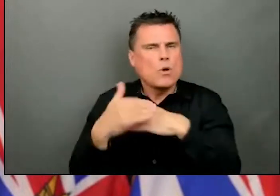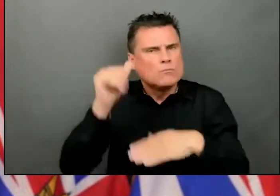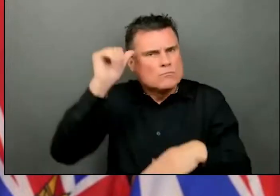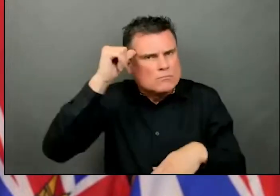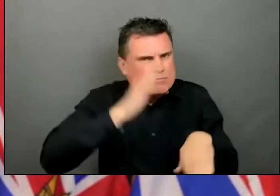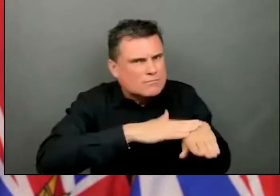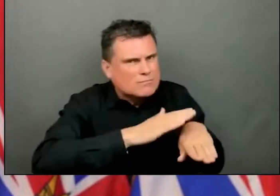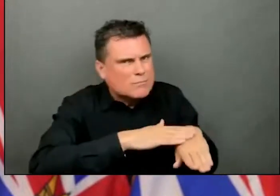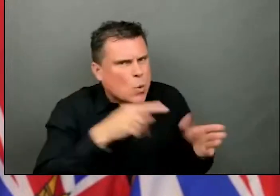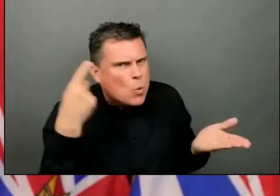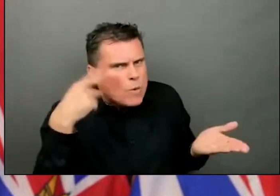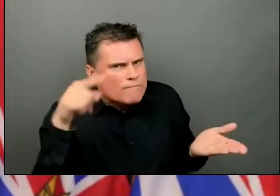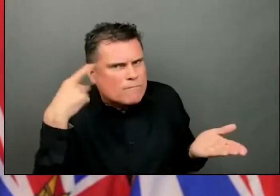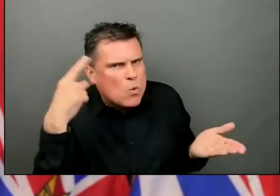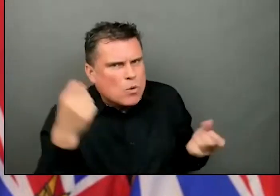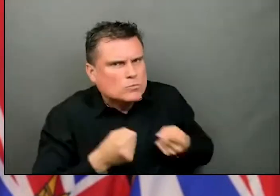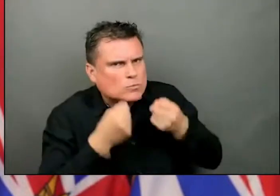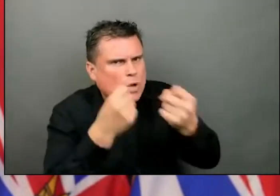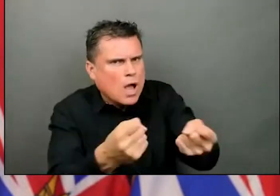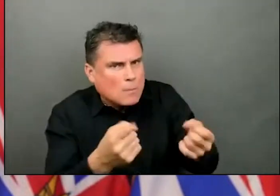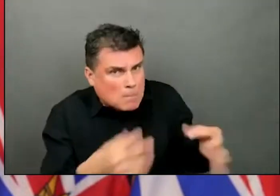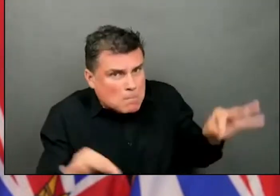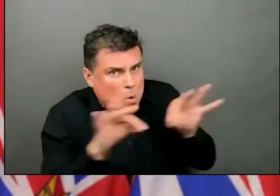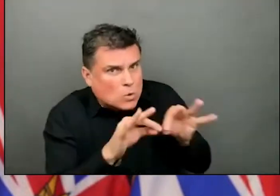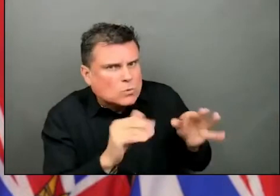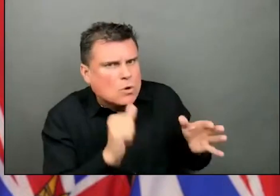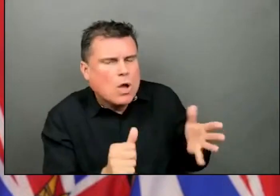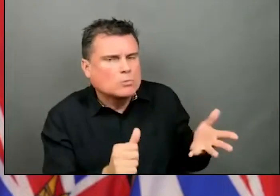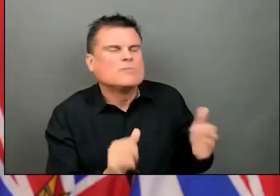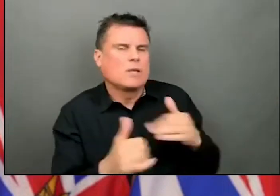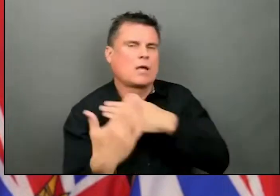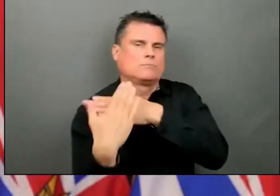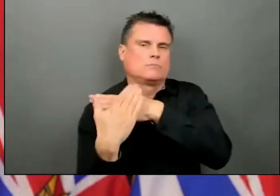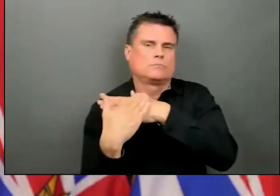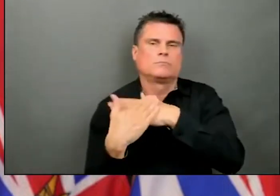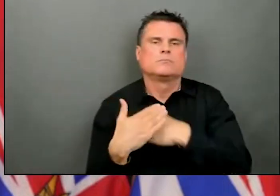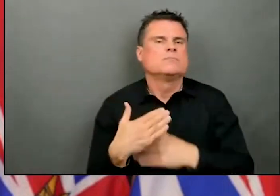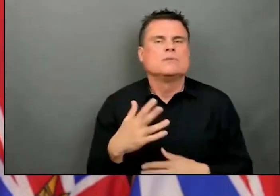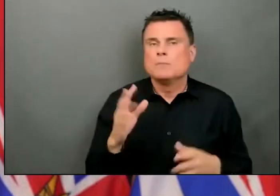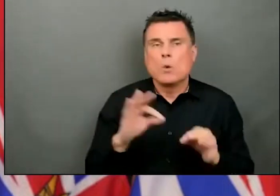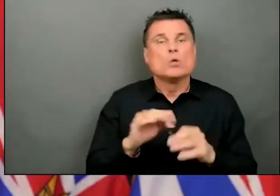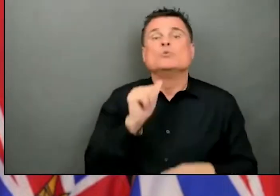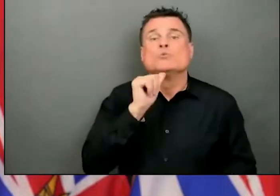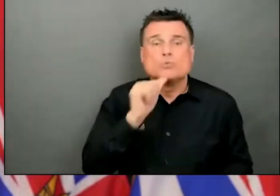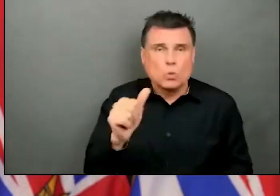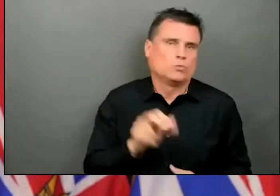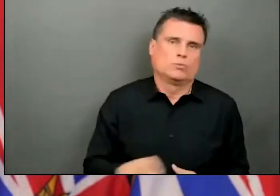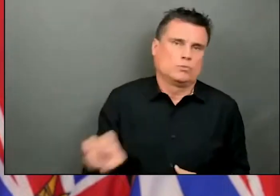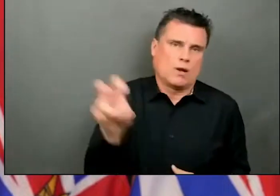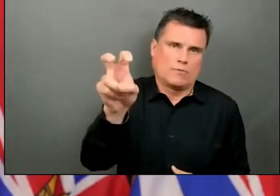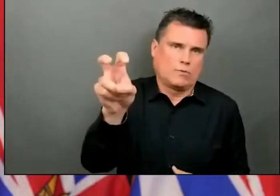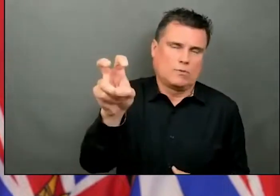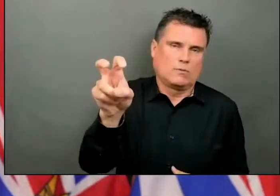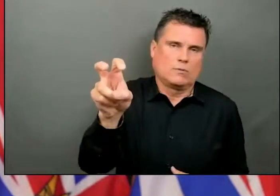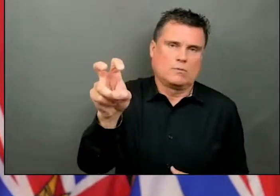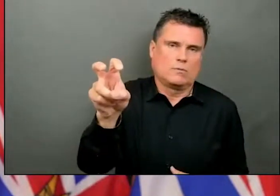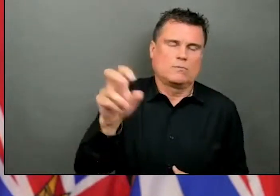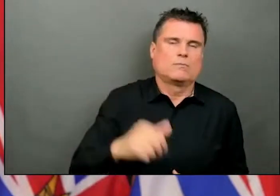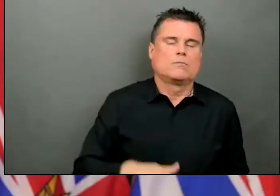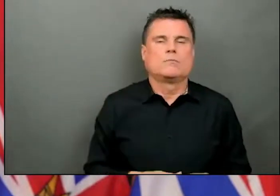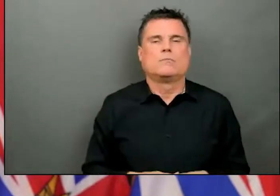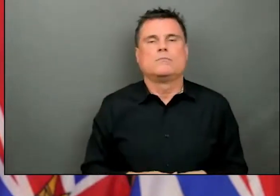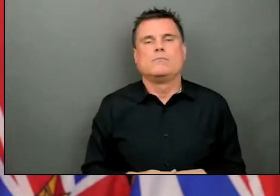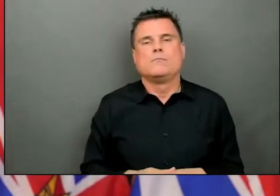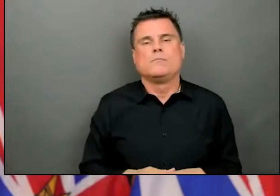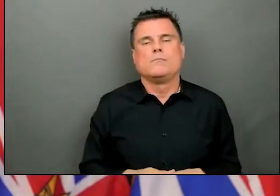their local area, that we're trying to discourage from doing that for the next 5 weeks. Minister Farnworth will be laying out the details as the orders